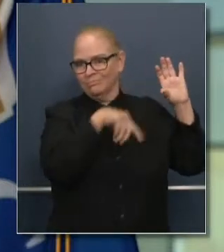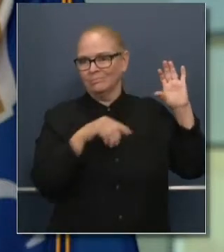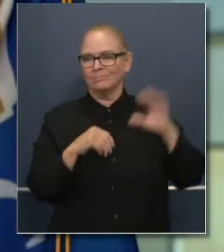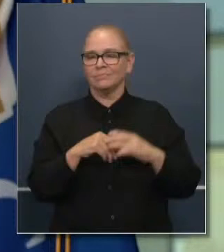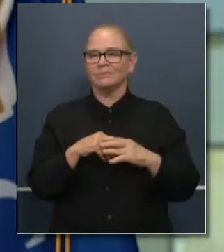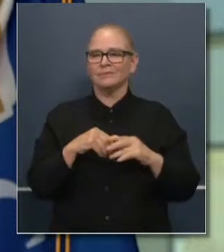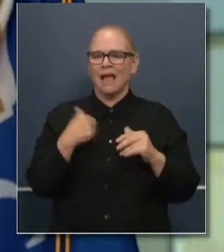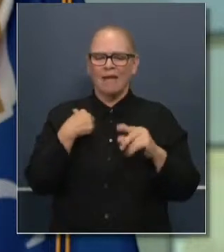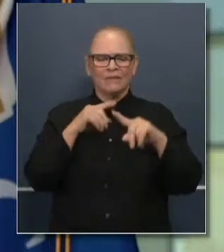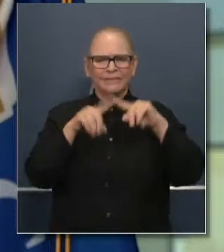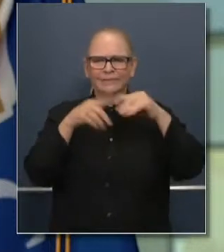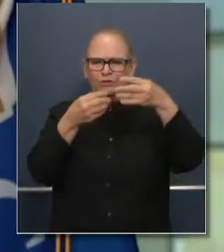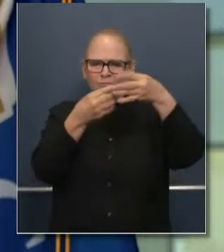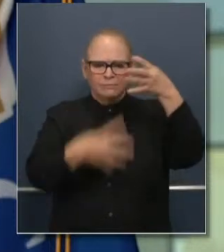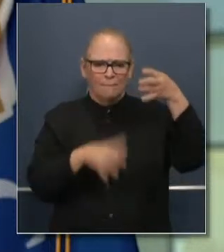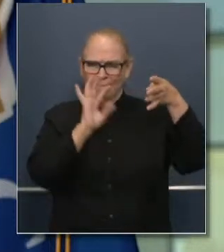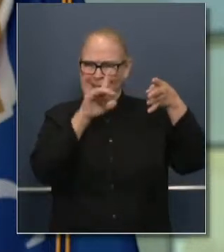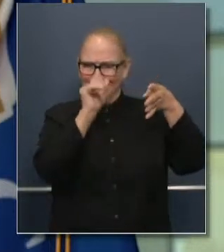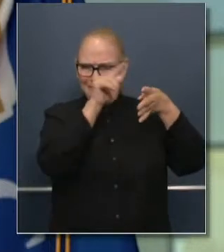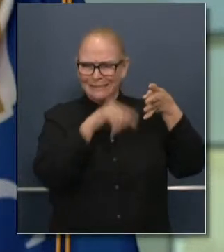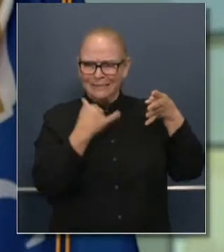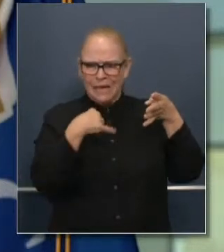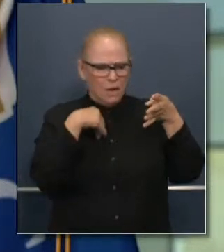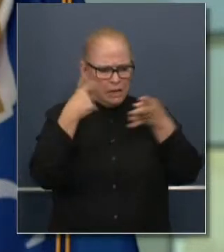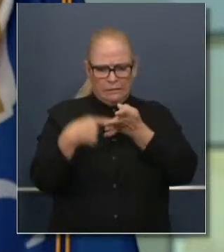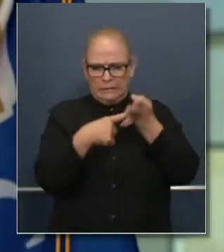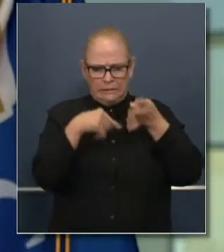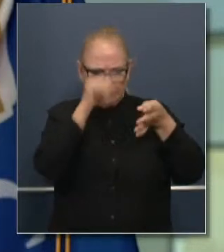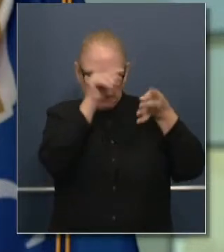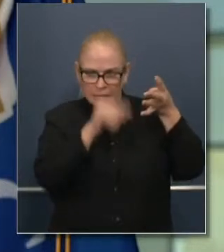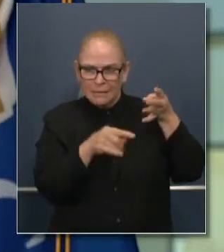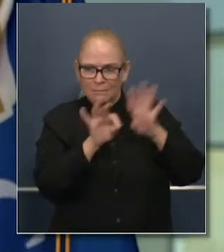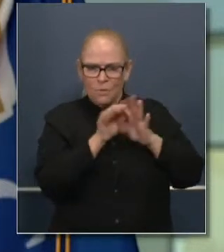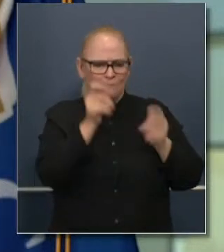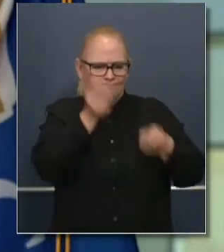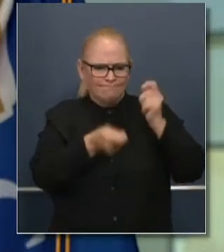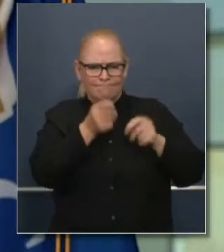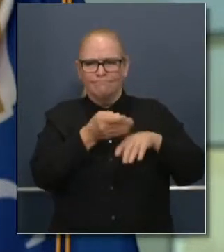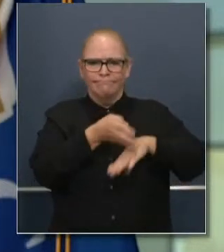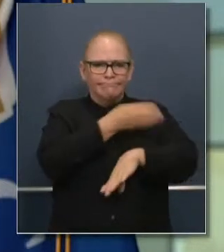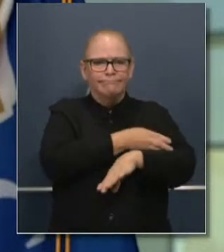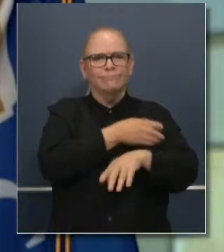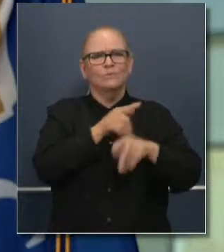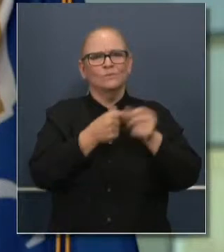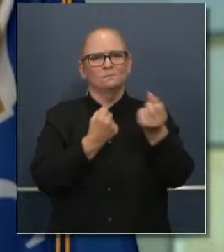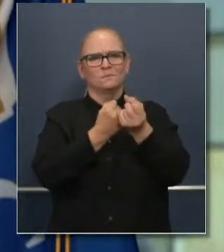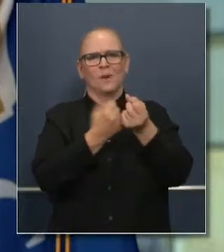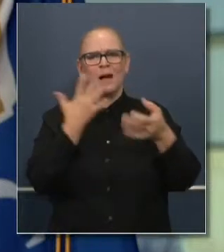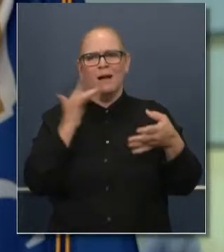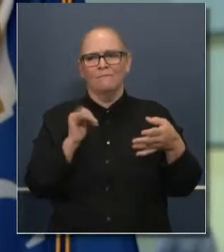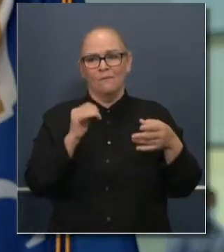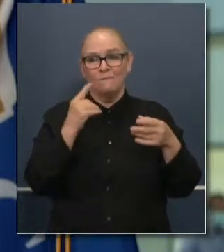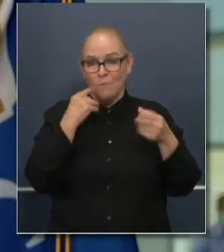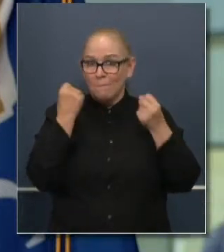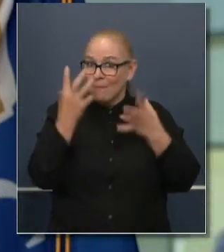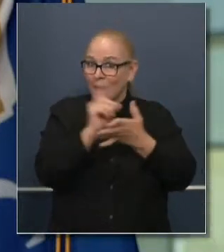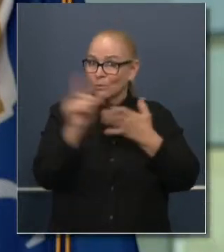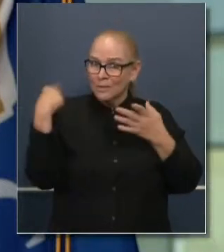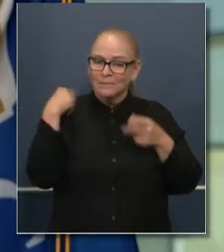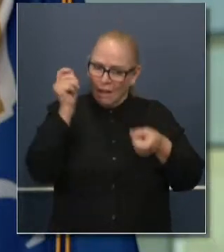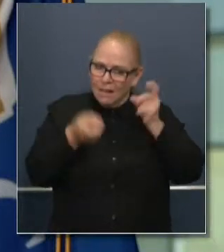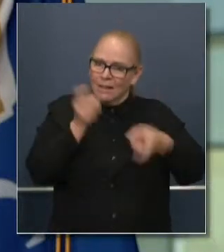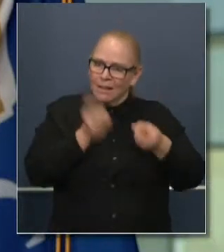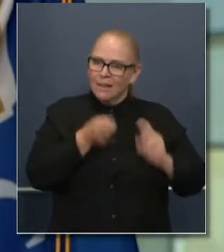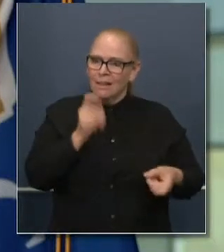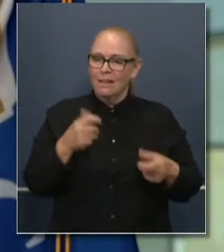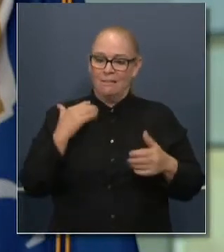these specific bills, and we are working, have been for a number of weeks, my team and